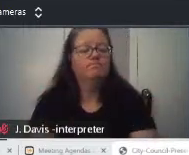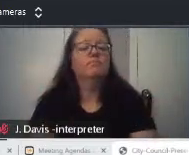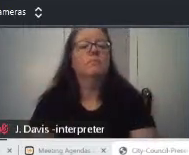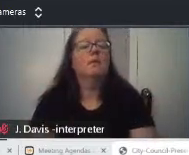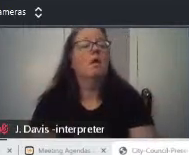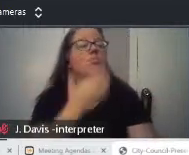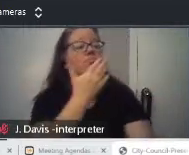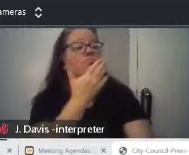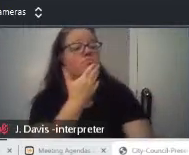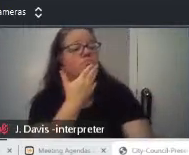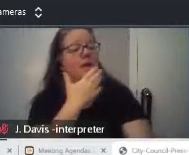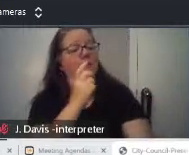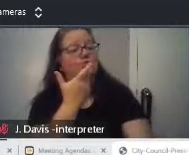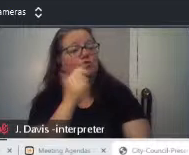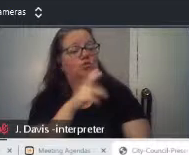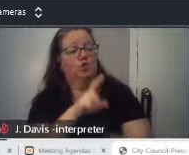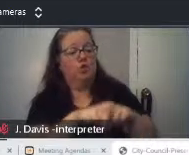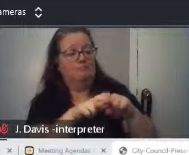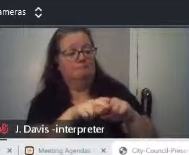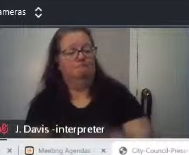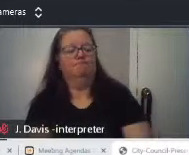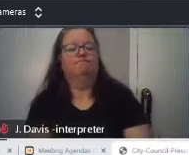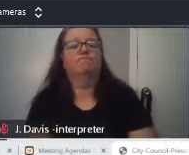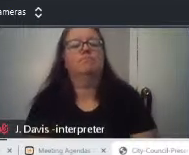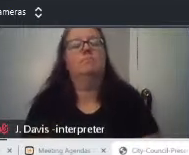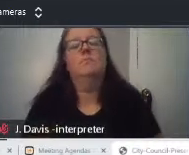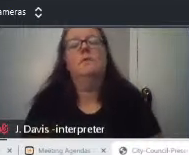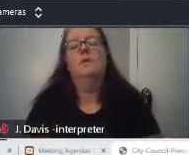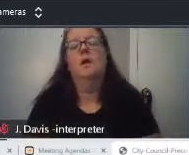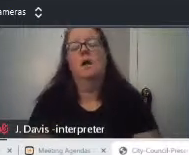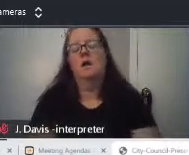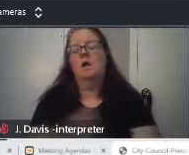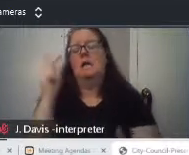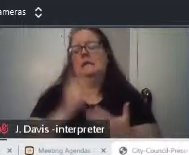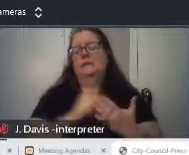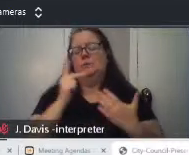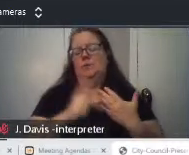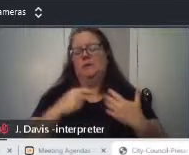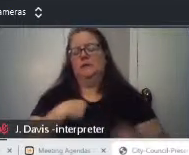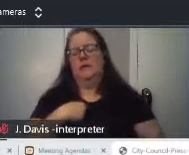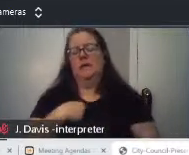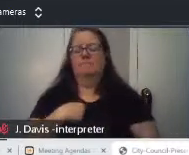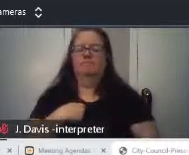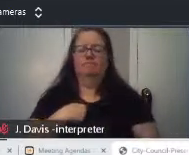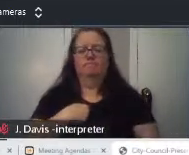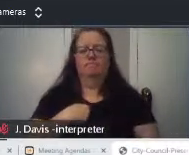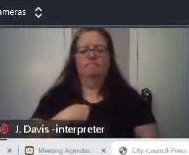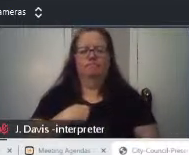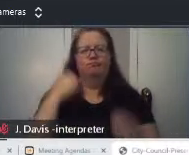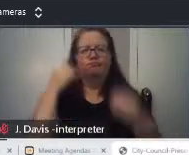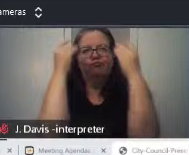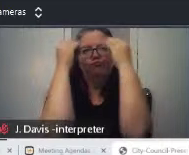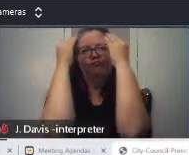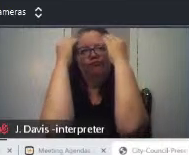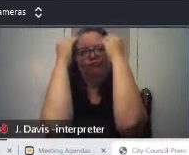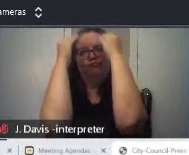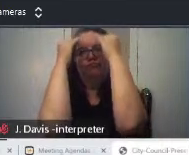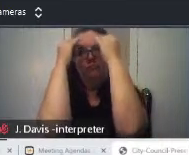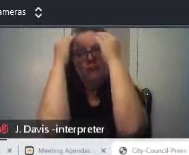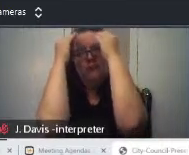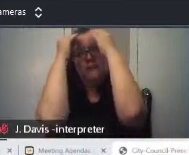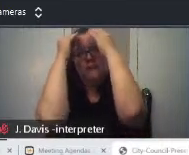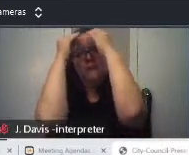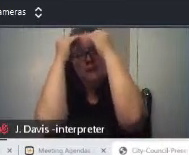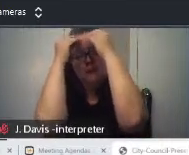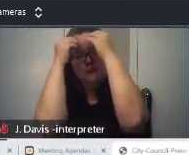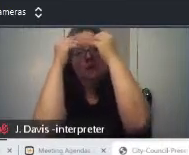Thank you very much, Mr. Chair. So this is a project that I thought a considerable amount on, and I've gone back and forth a little